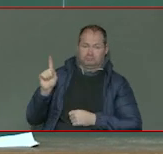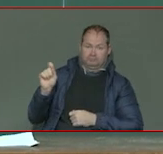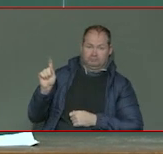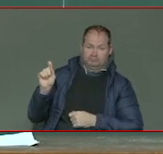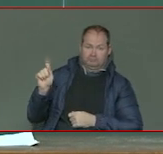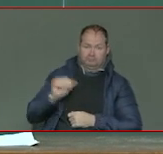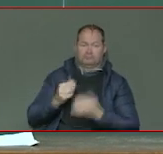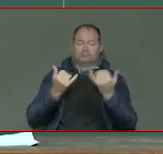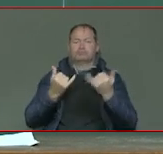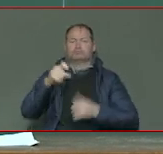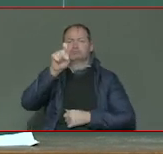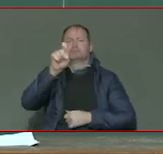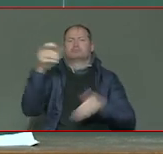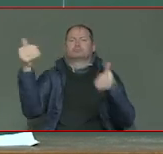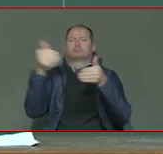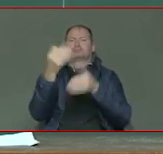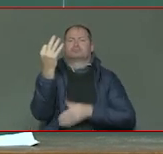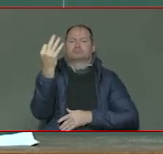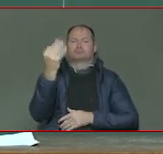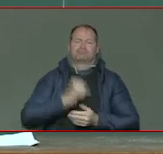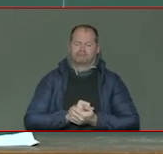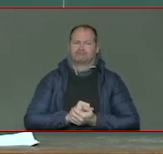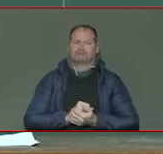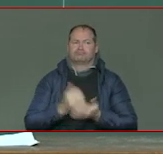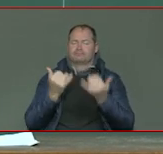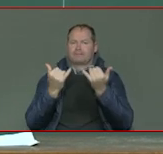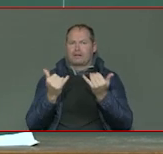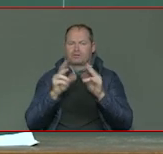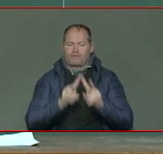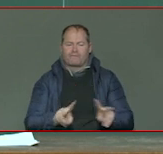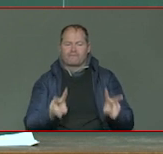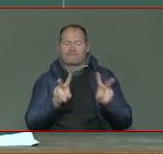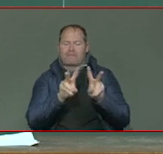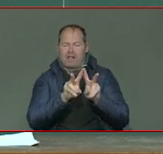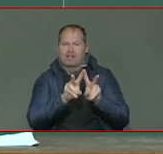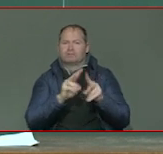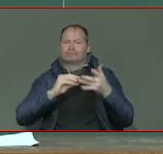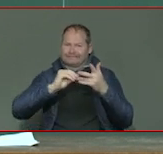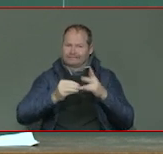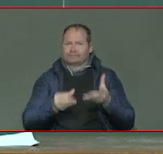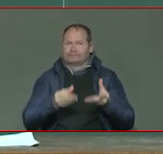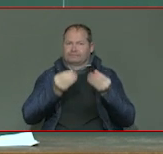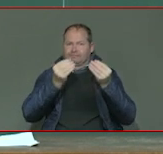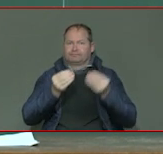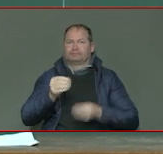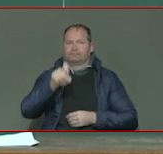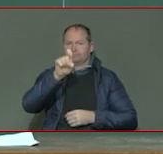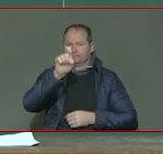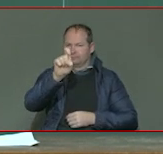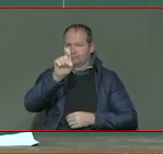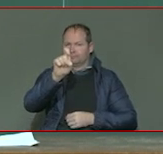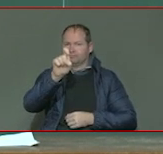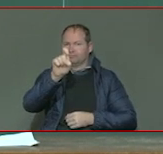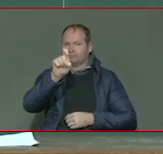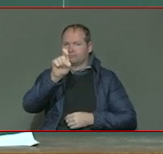is approaching 3. I am trying to find the value. If x is approaching 3, what does the value approach?